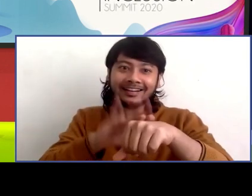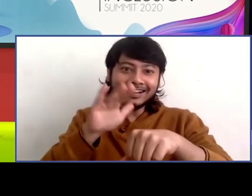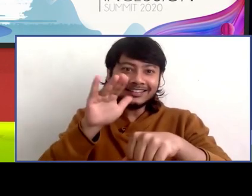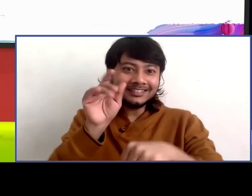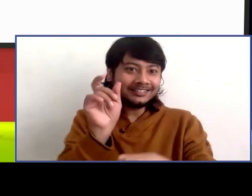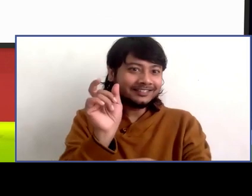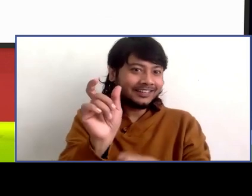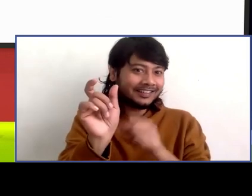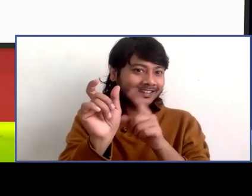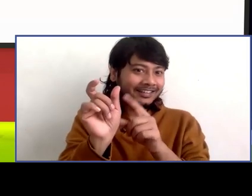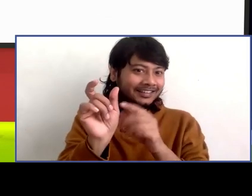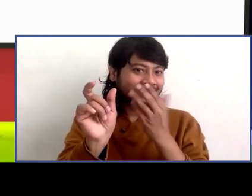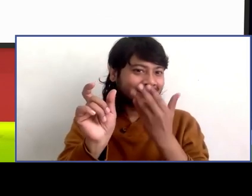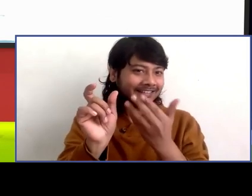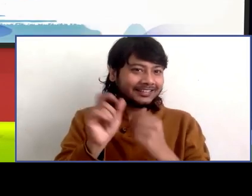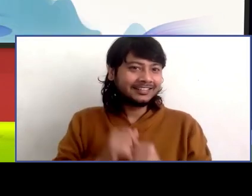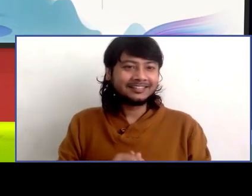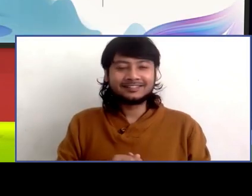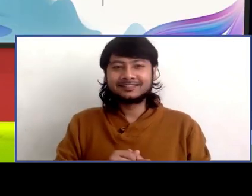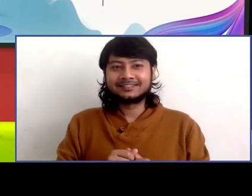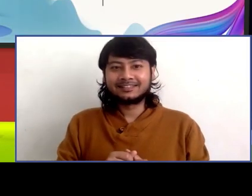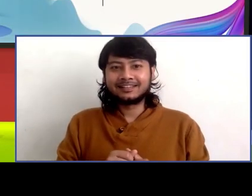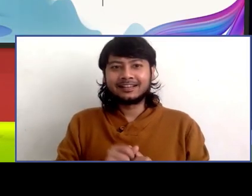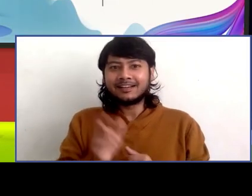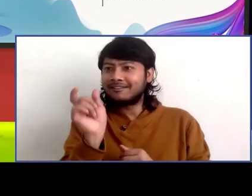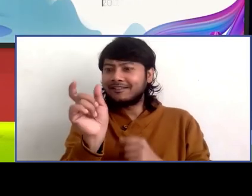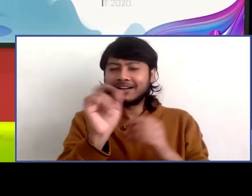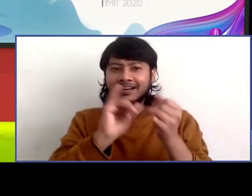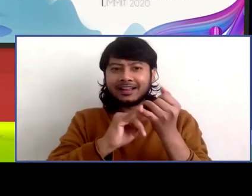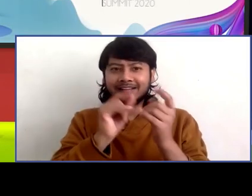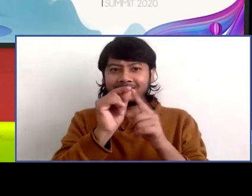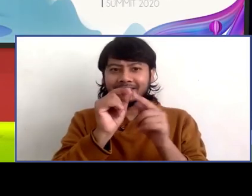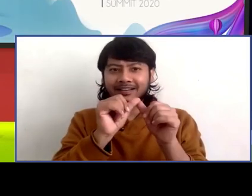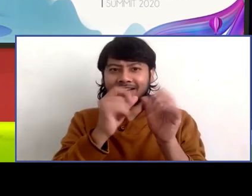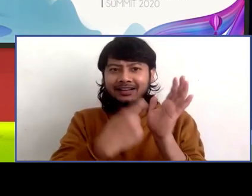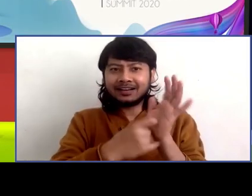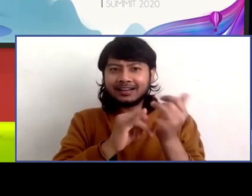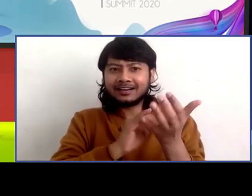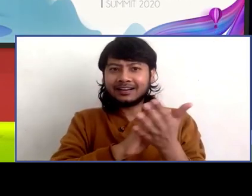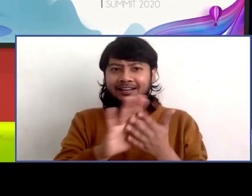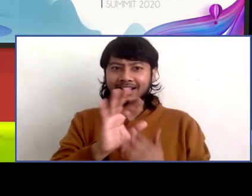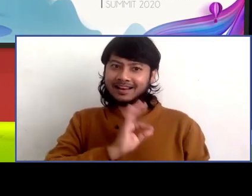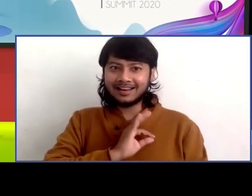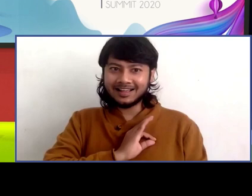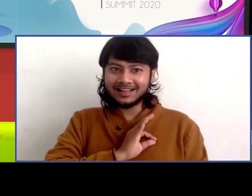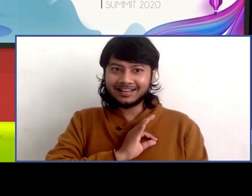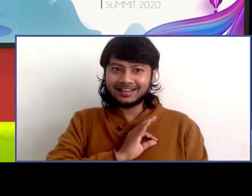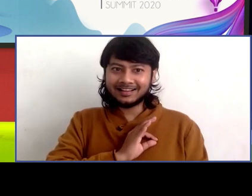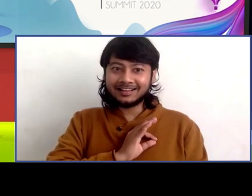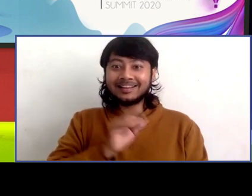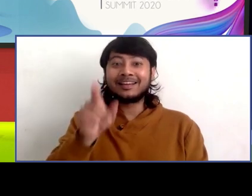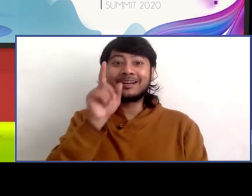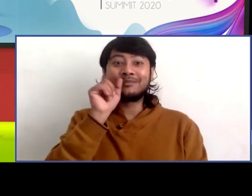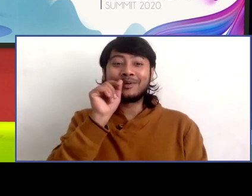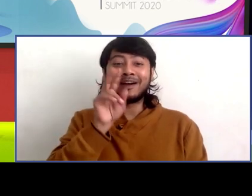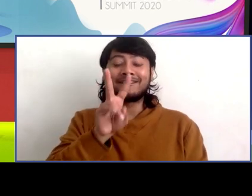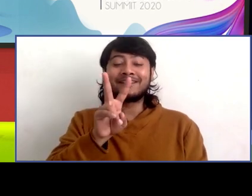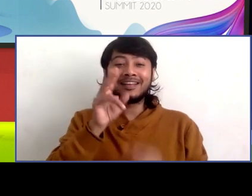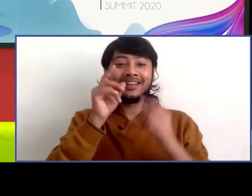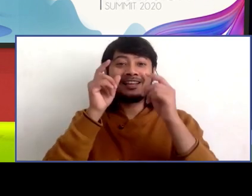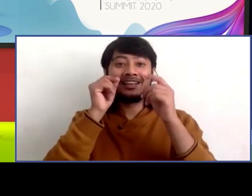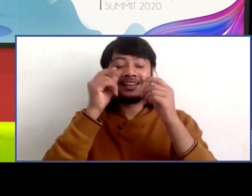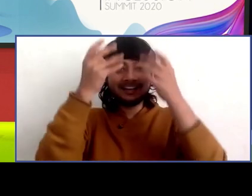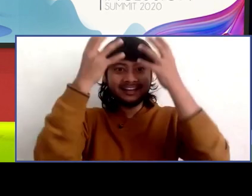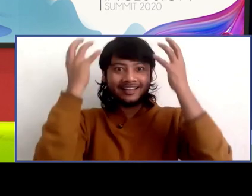if you like the word like sparsh, imagine like Vasu, someone singing. Do you like singing? Do you